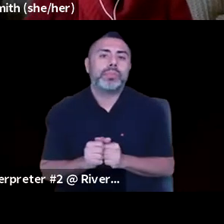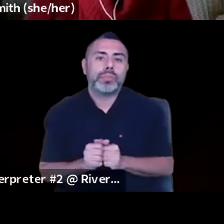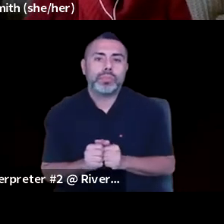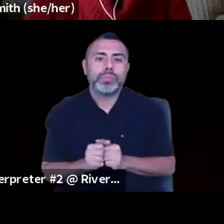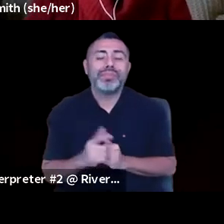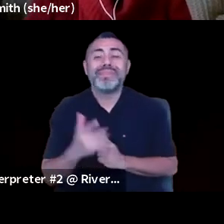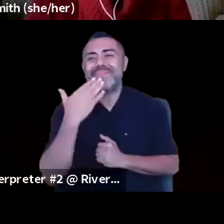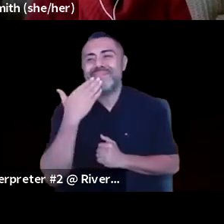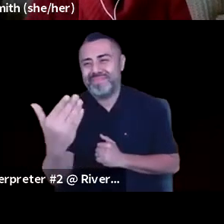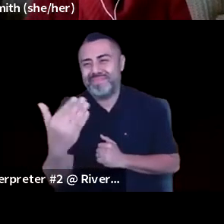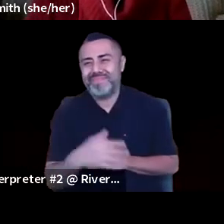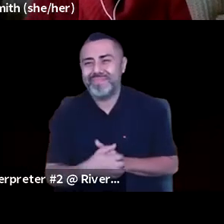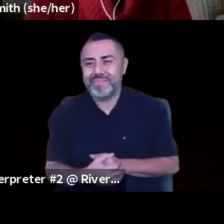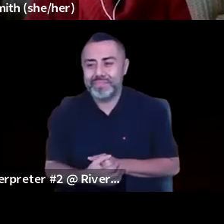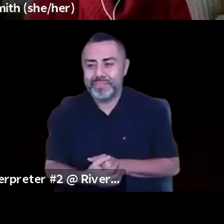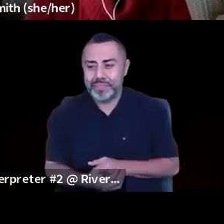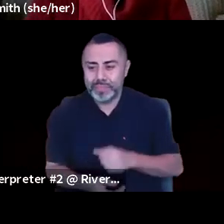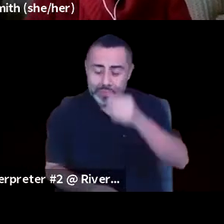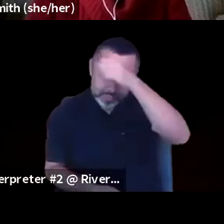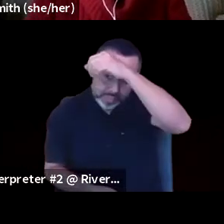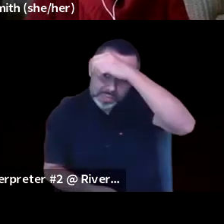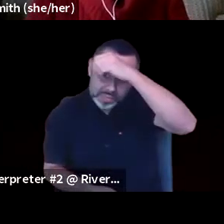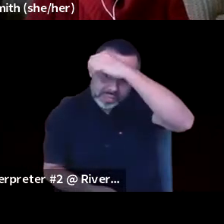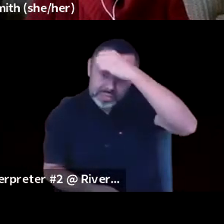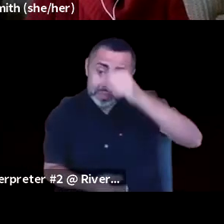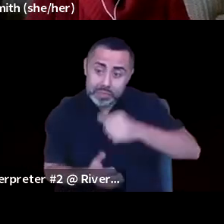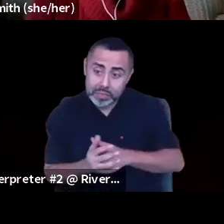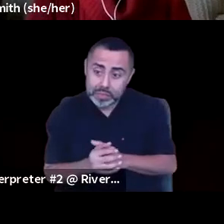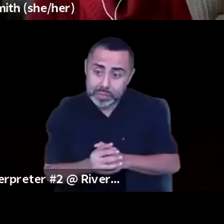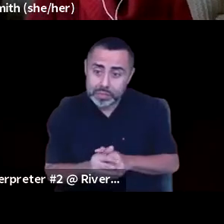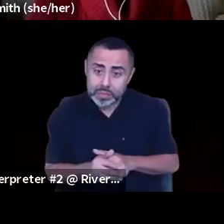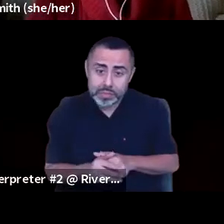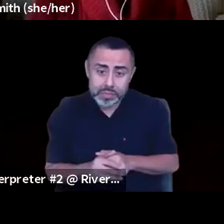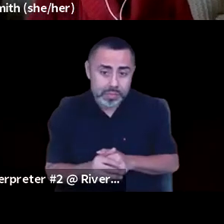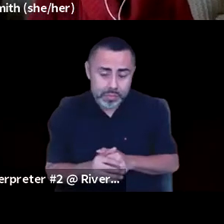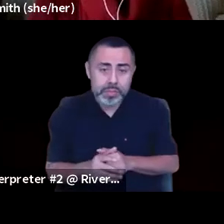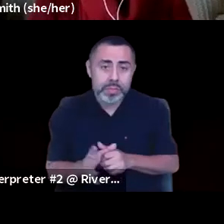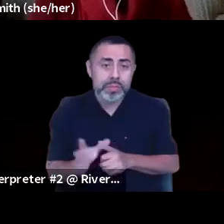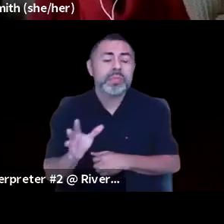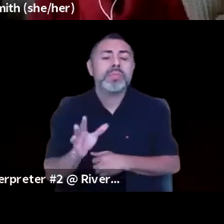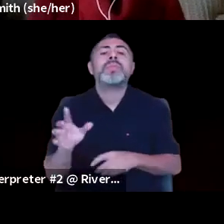five. Thank you. So there is such a strong and there